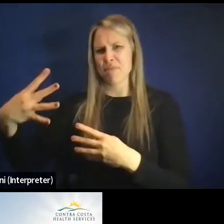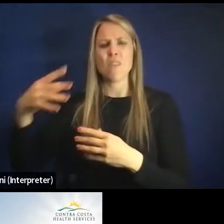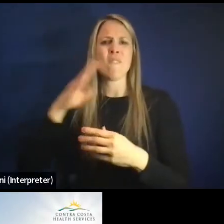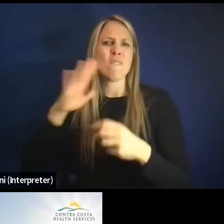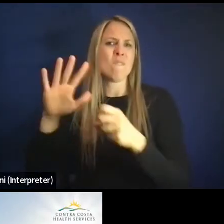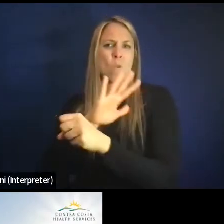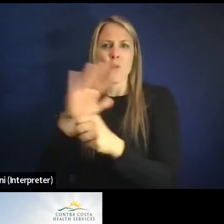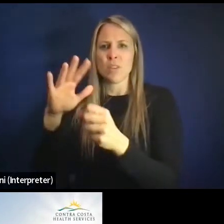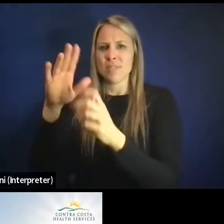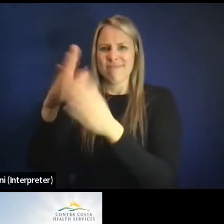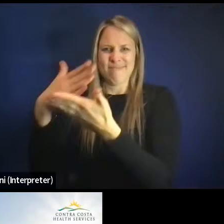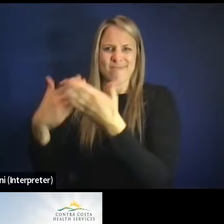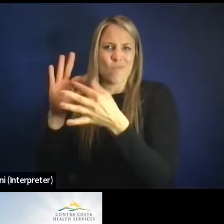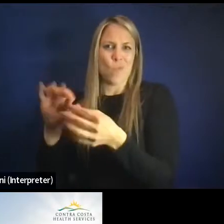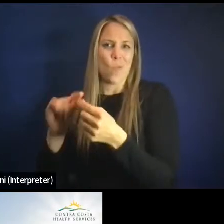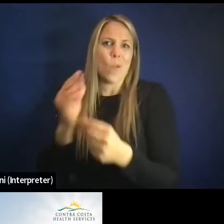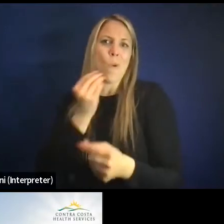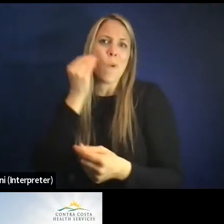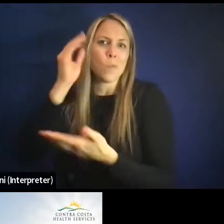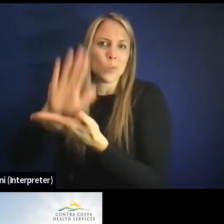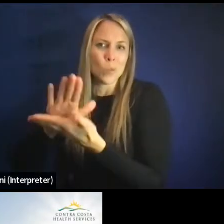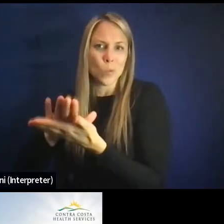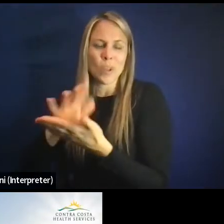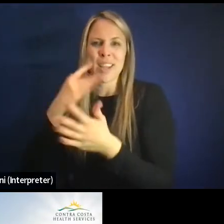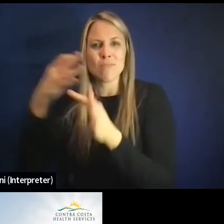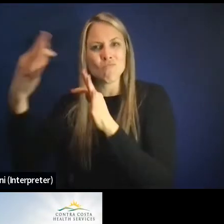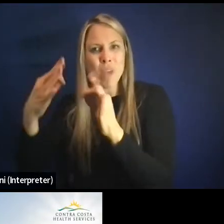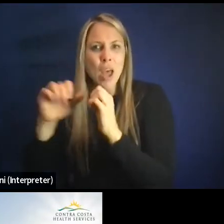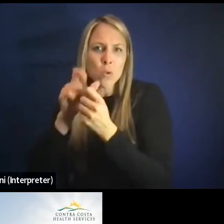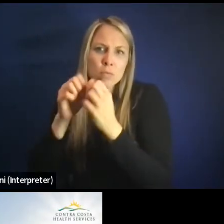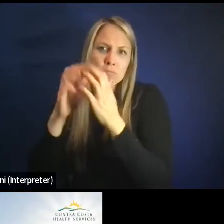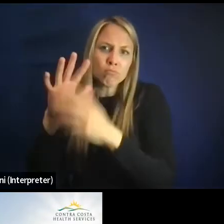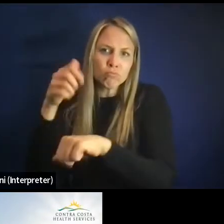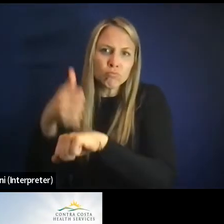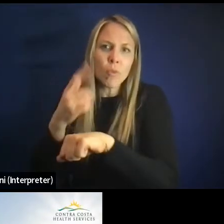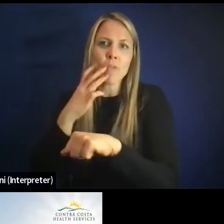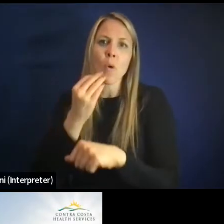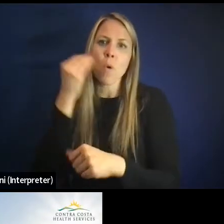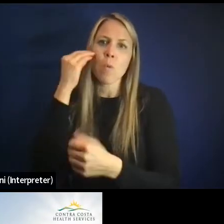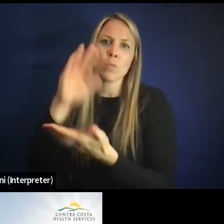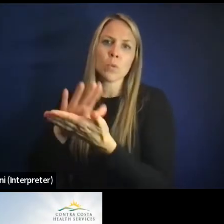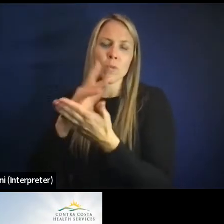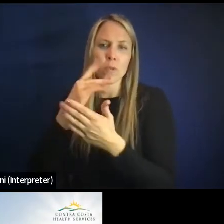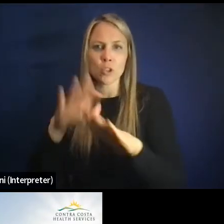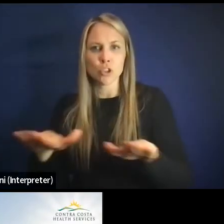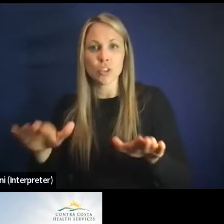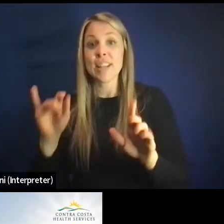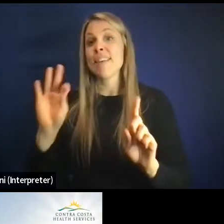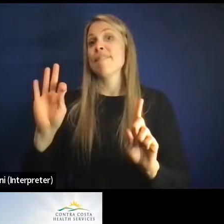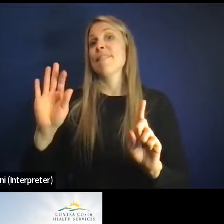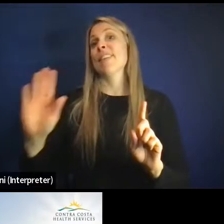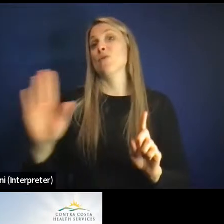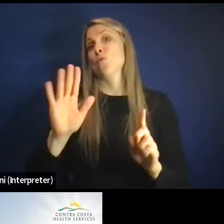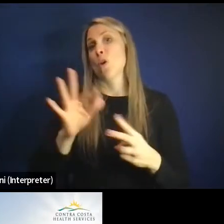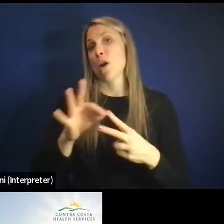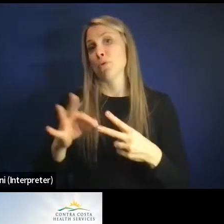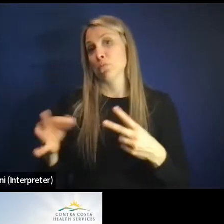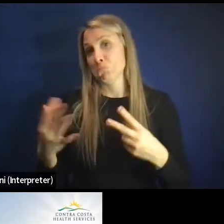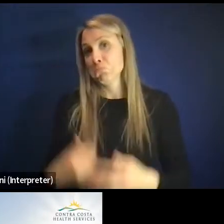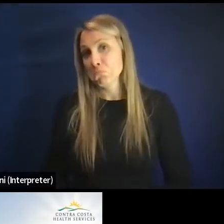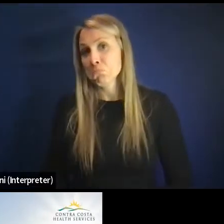section, a department that they can walk you through how to become a homeschooling option for your child. if that is going to be your